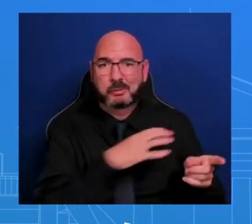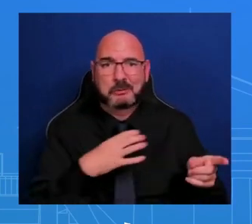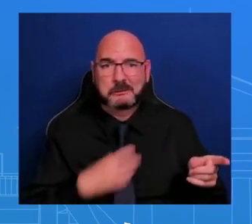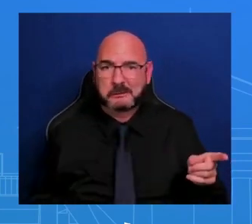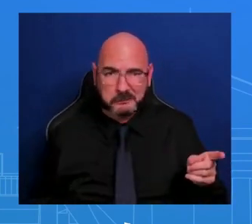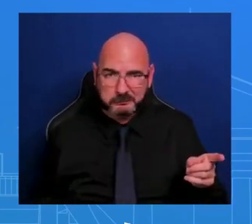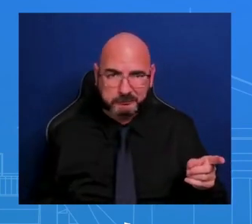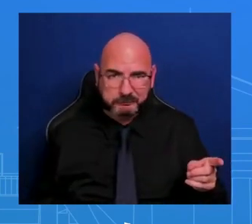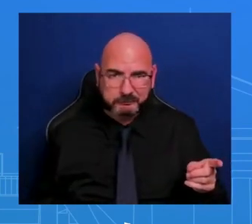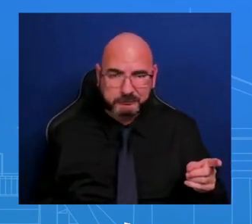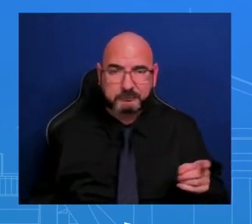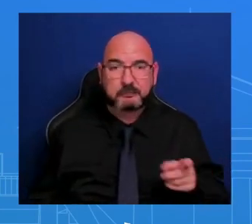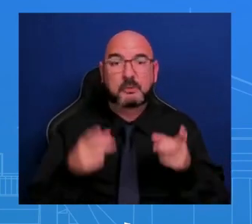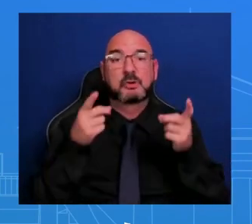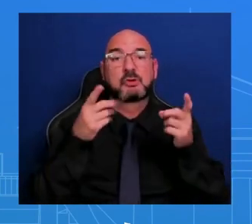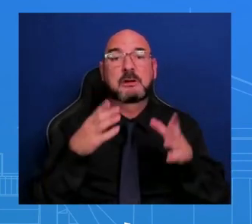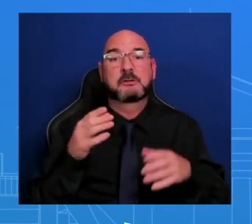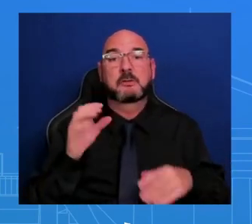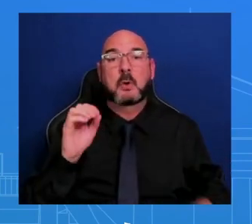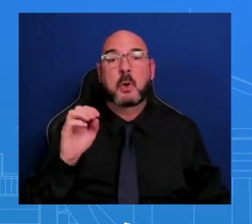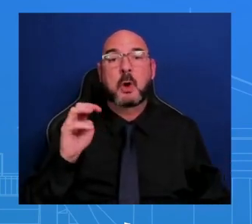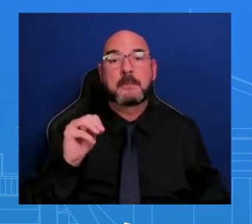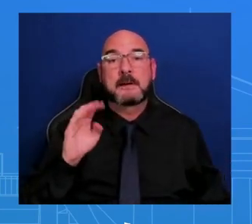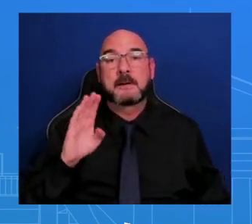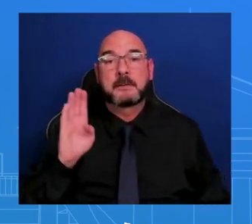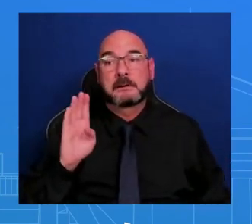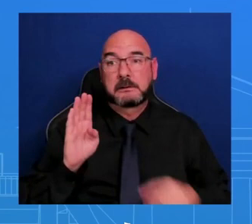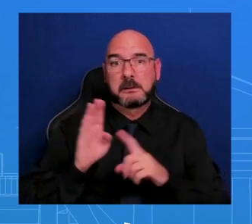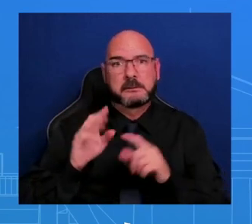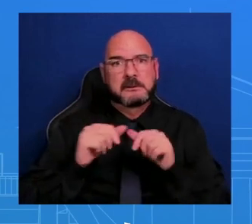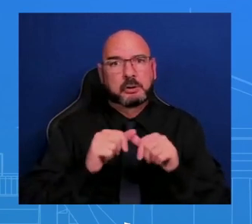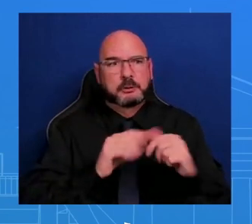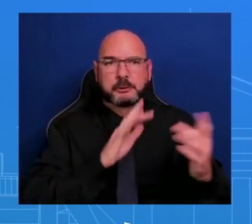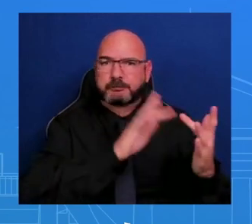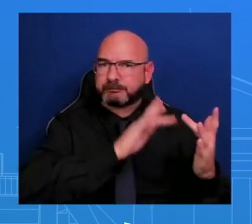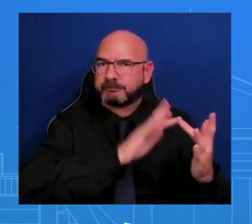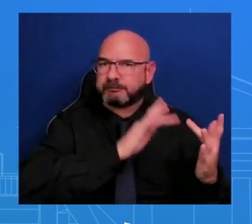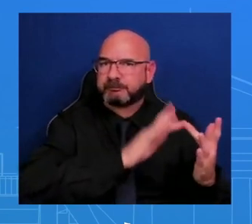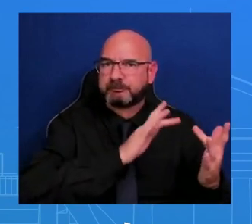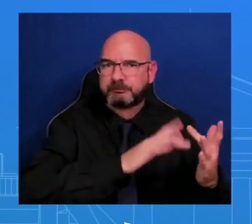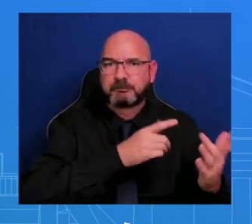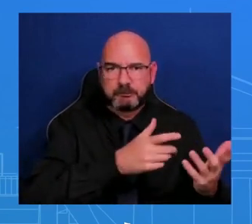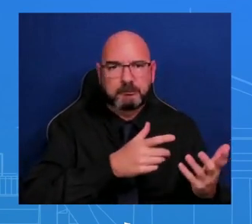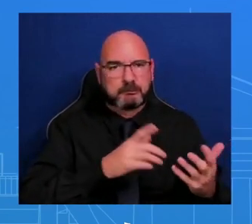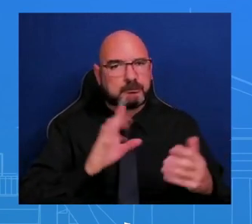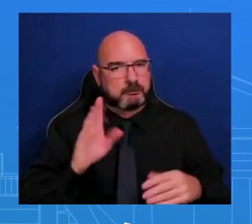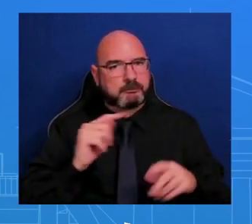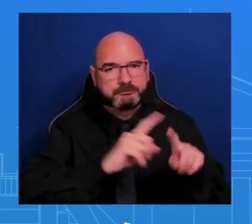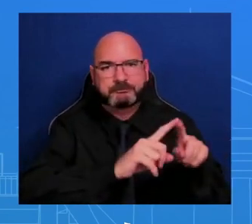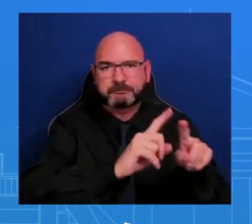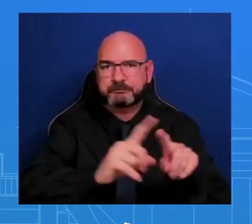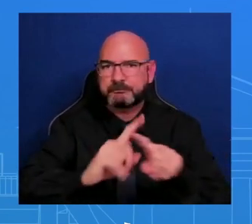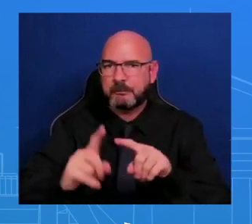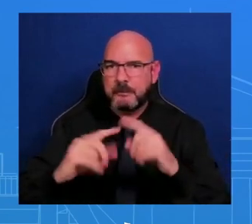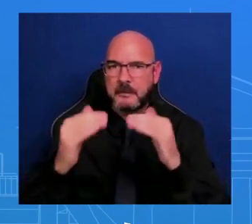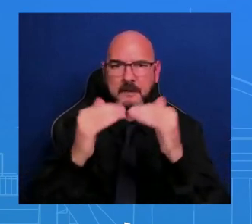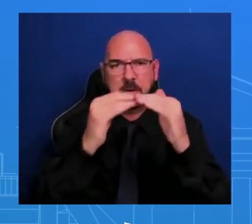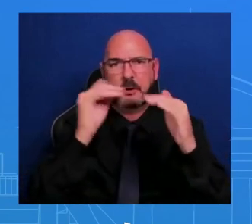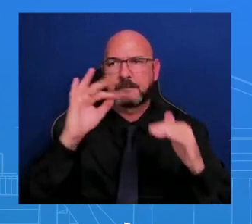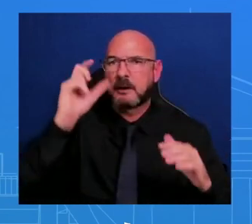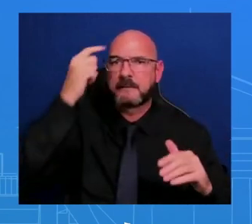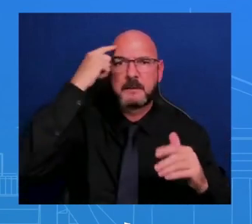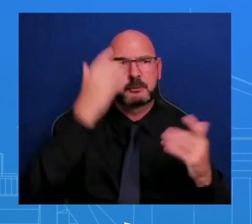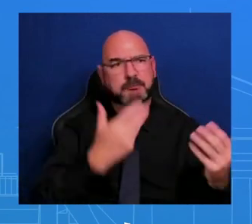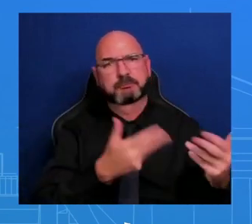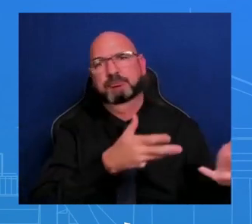the Legislative Affairs Office. Those conversations with congressional members have been ongoing as it relates to making sure we get